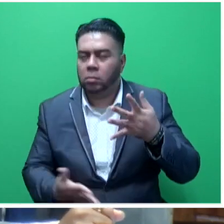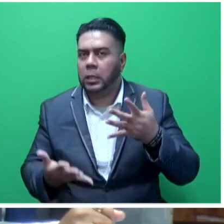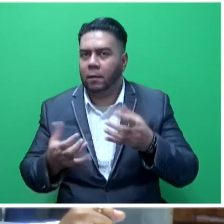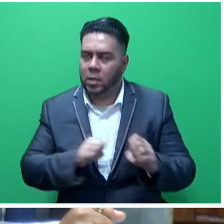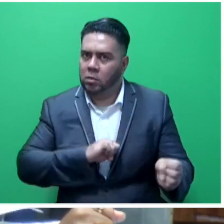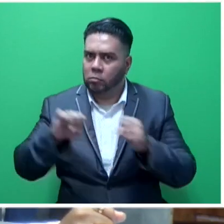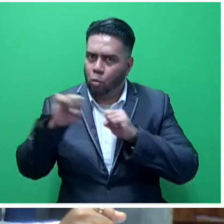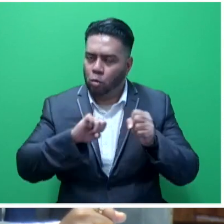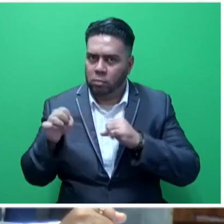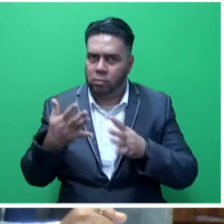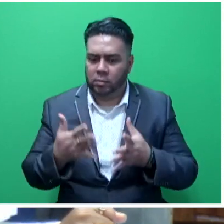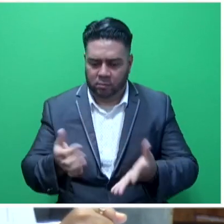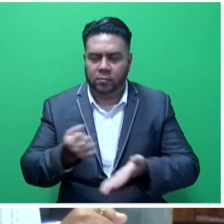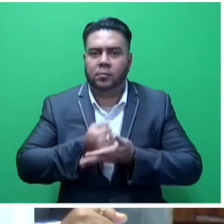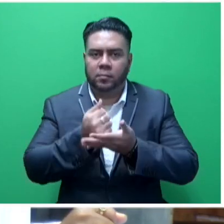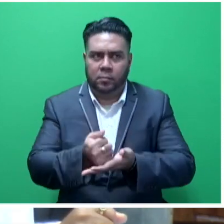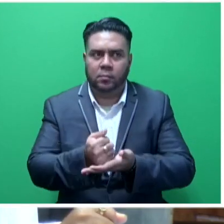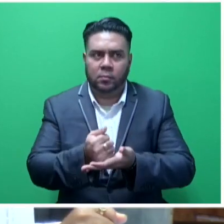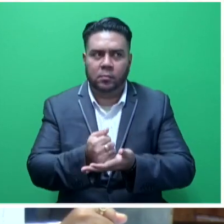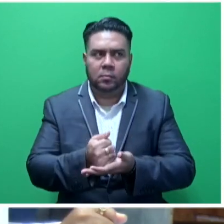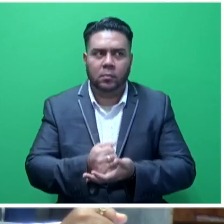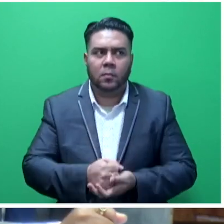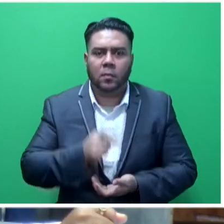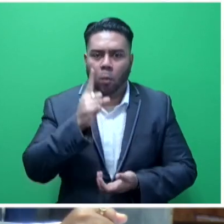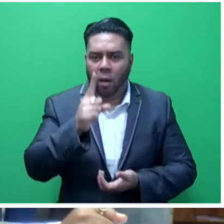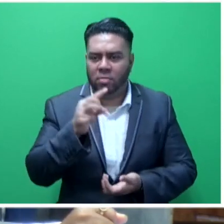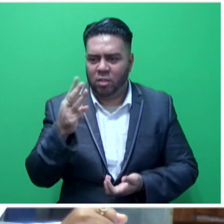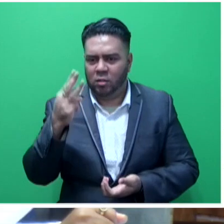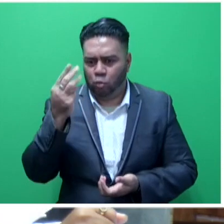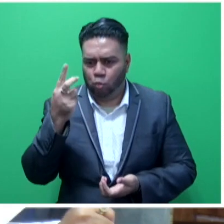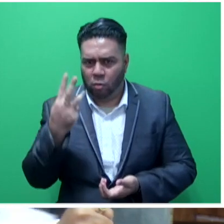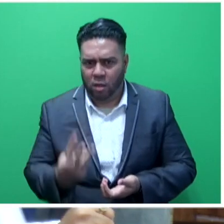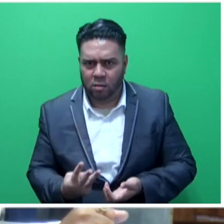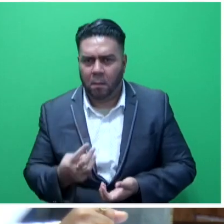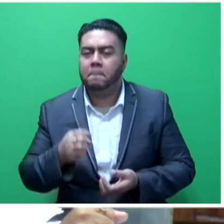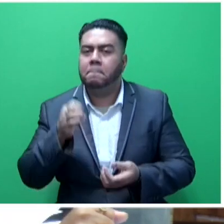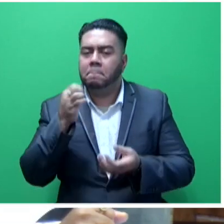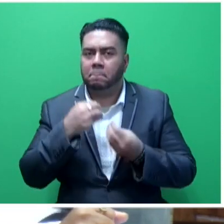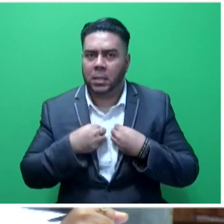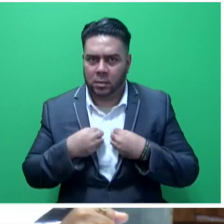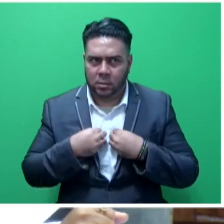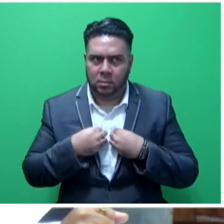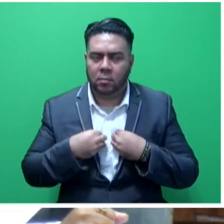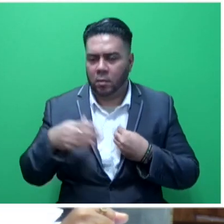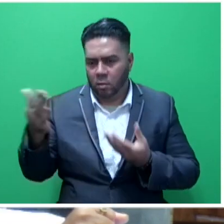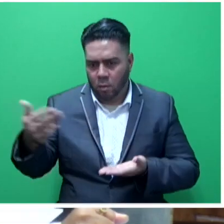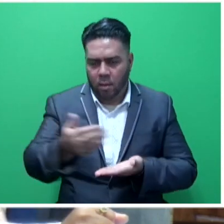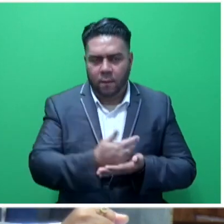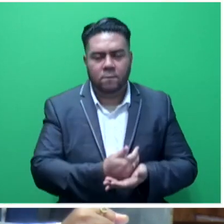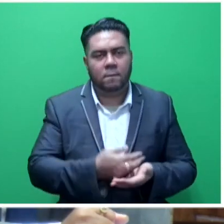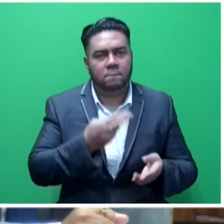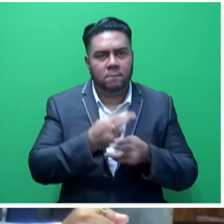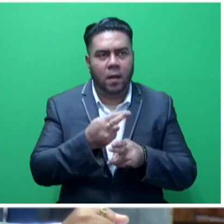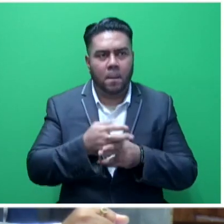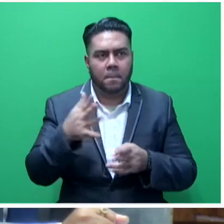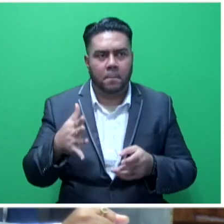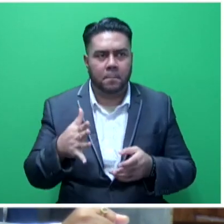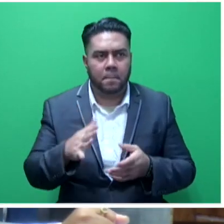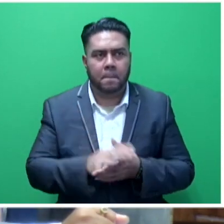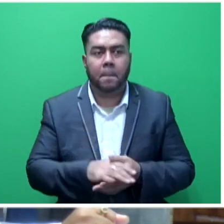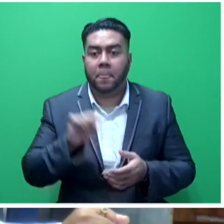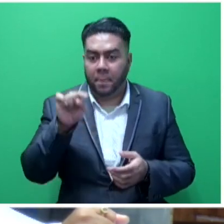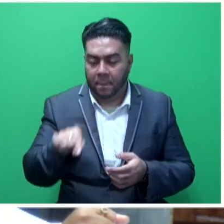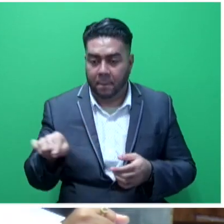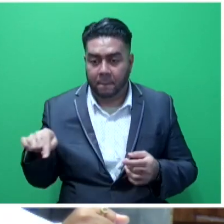has assisted on a one-third basis, because these are our exporters. They do collect from farmers. They are the ones who need cold storage